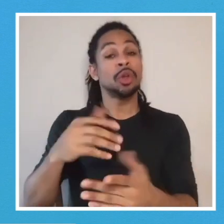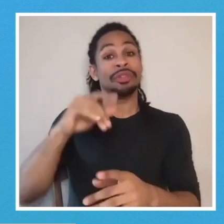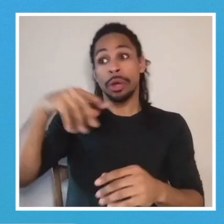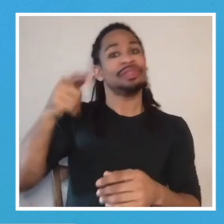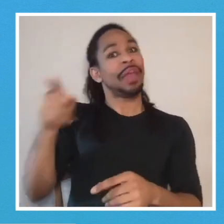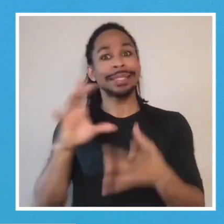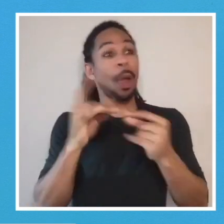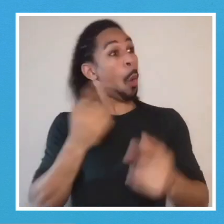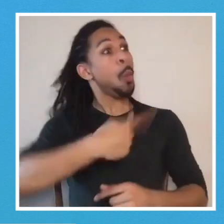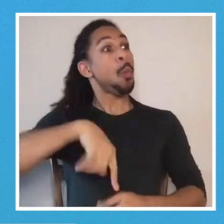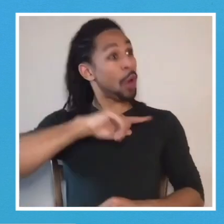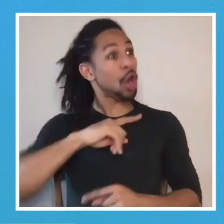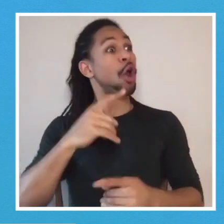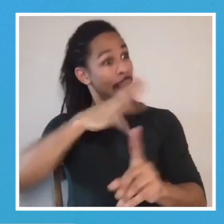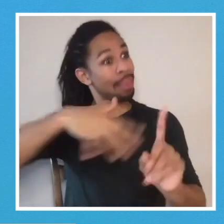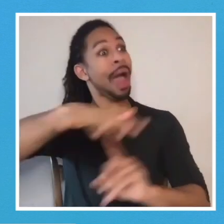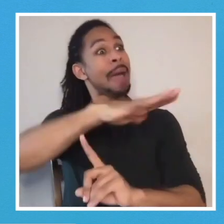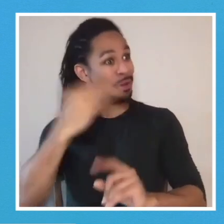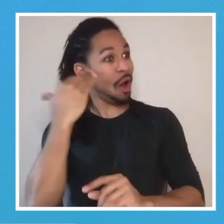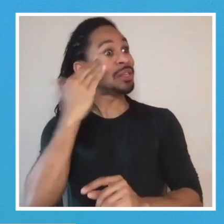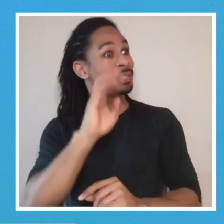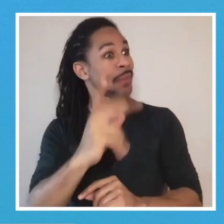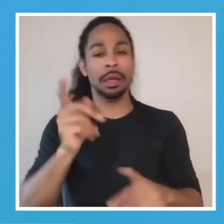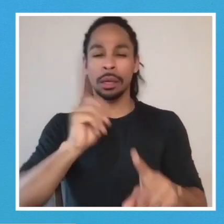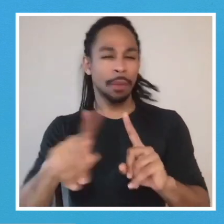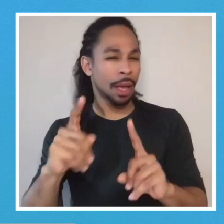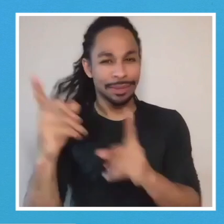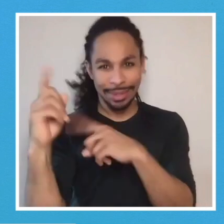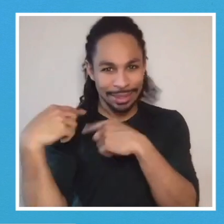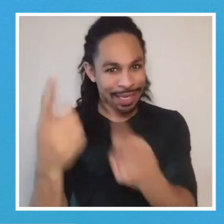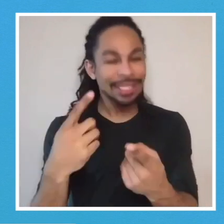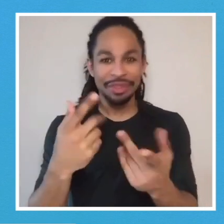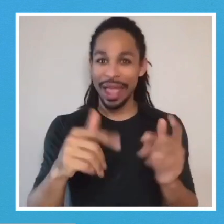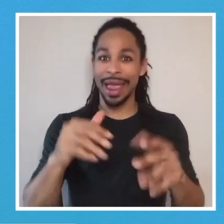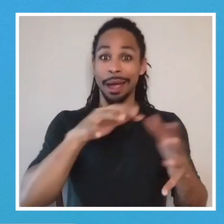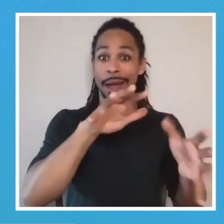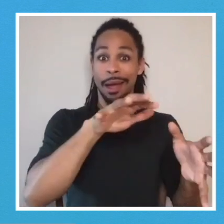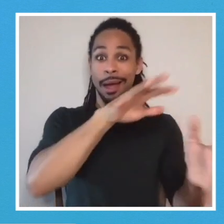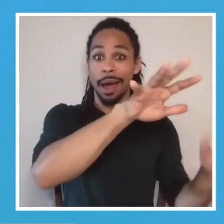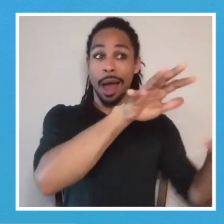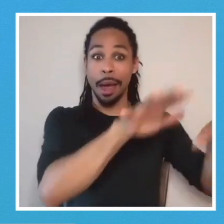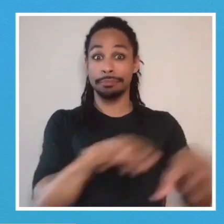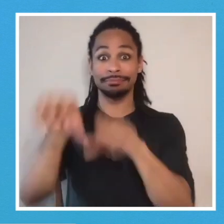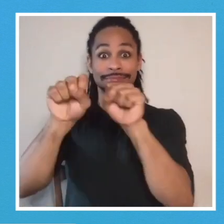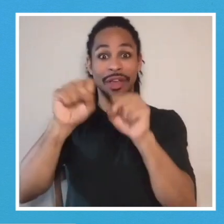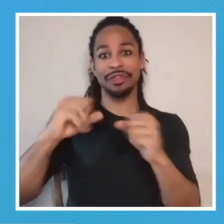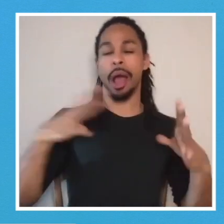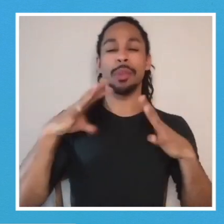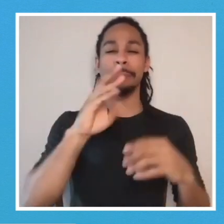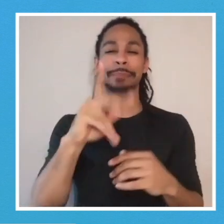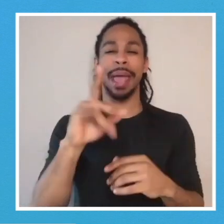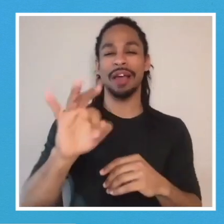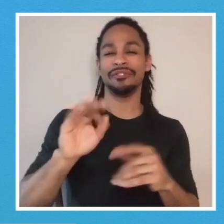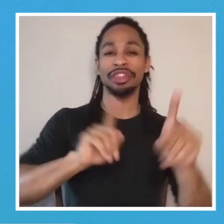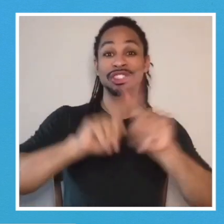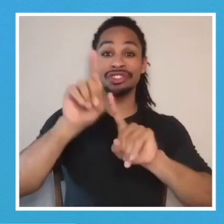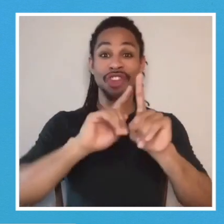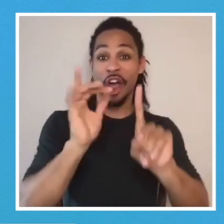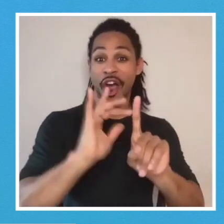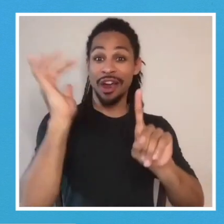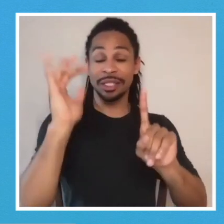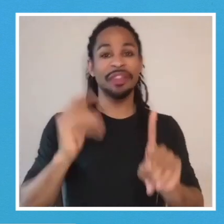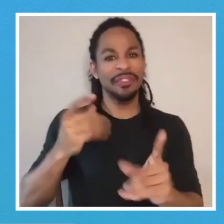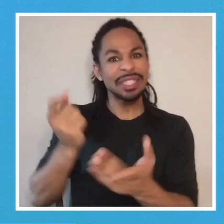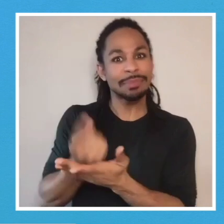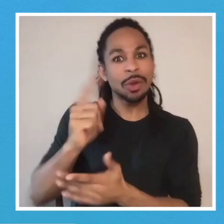but yet, since acquiring City National Bank, the Hollywood Bank of the Stars, RBC has spent over $160 billion in fossil